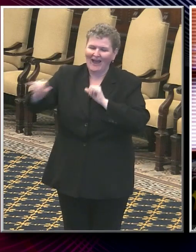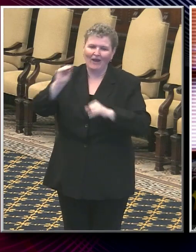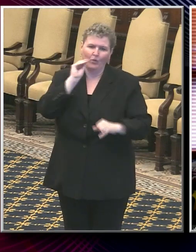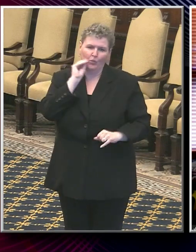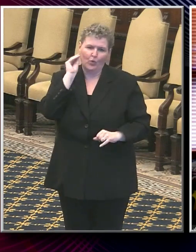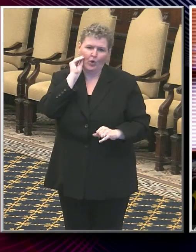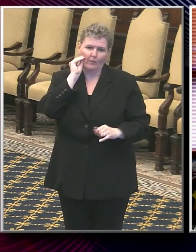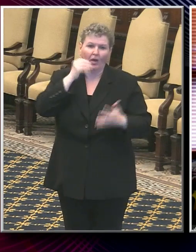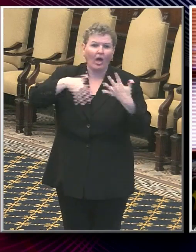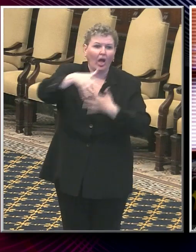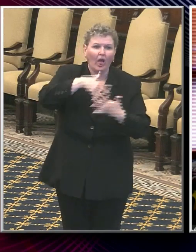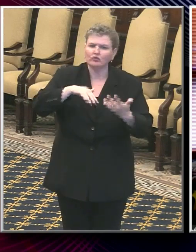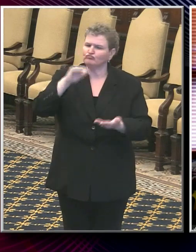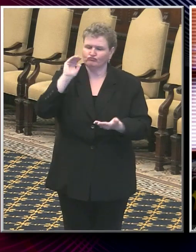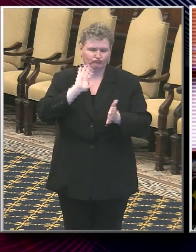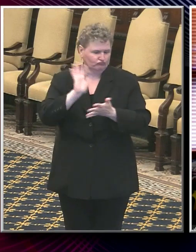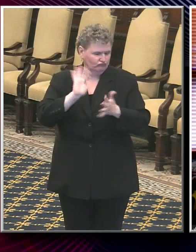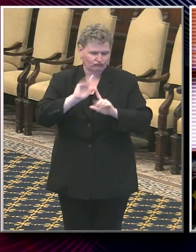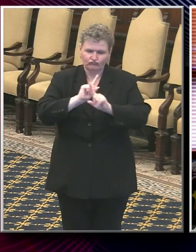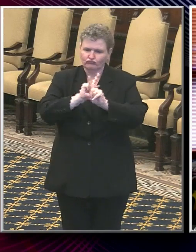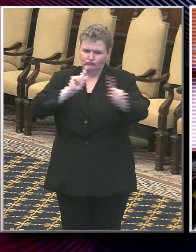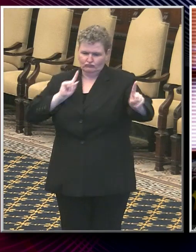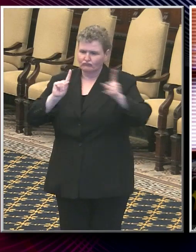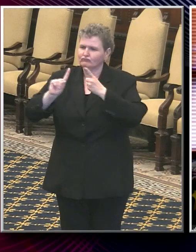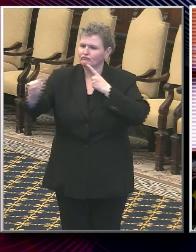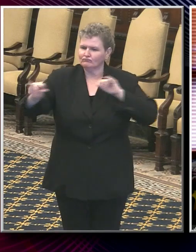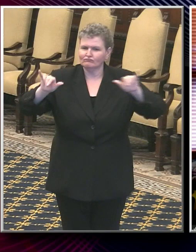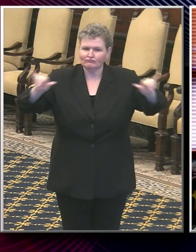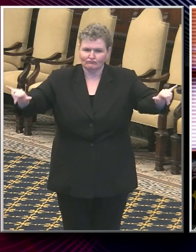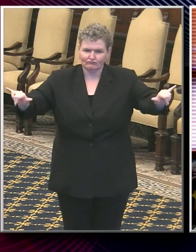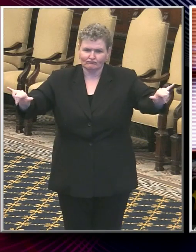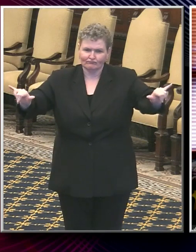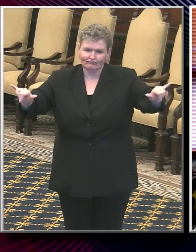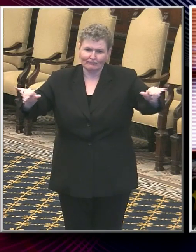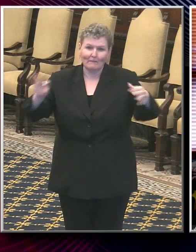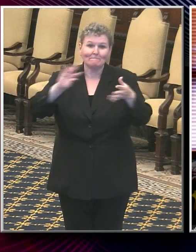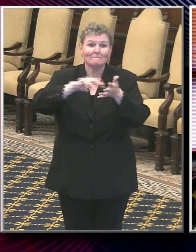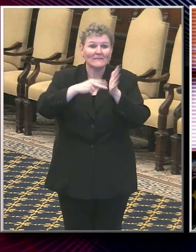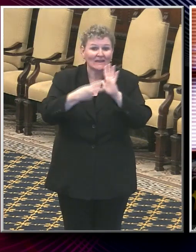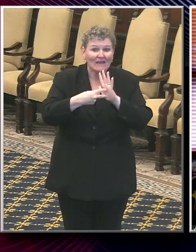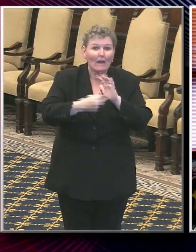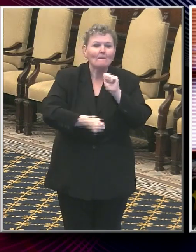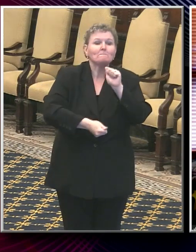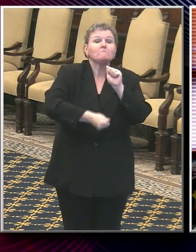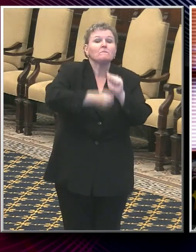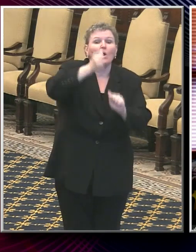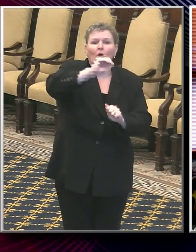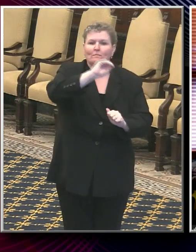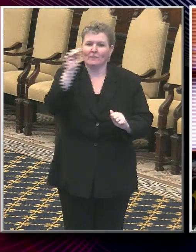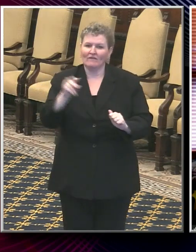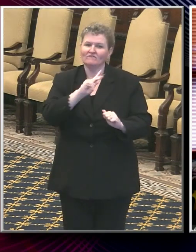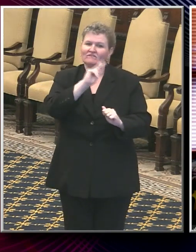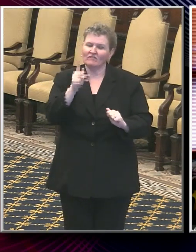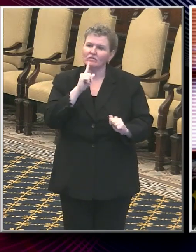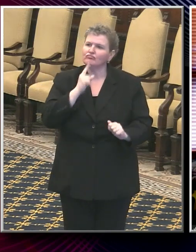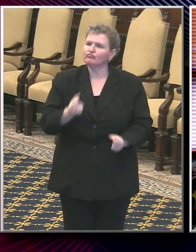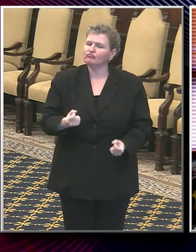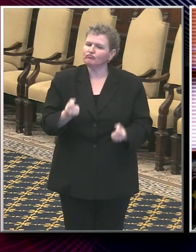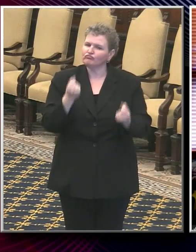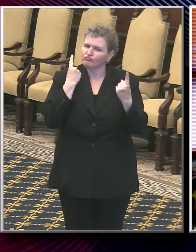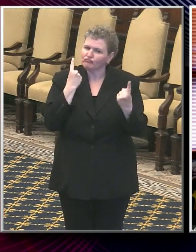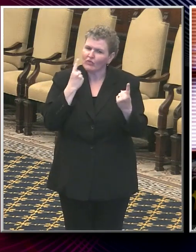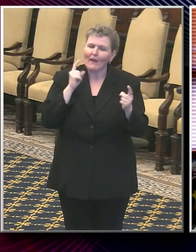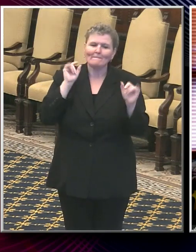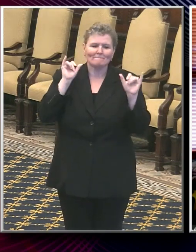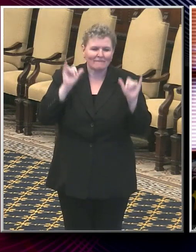keep at least 6 feet away from others. So based on all this, it is clear that the vast majority of Philadelphians do get it. They understand the need to follow